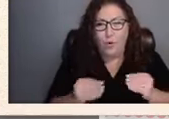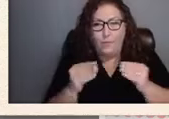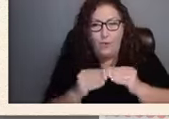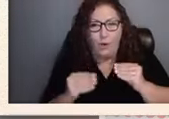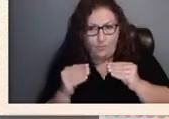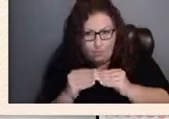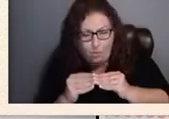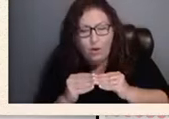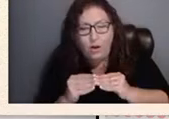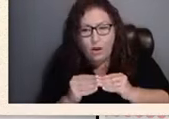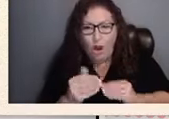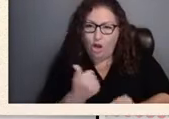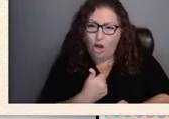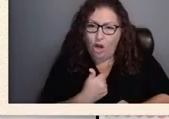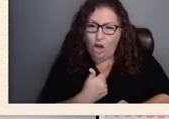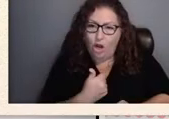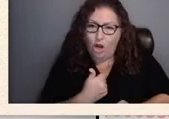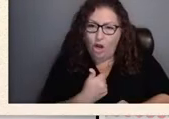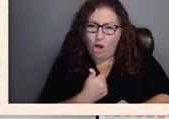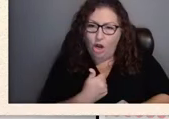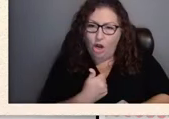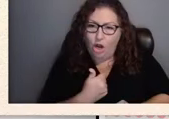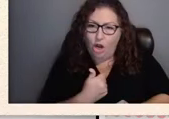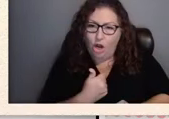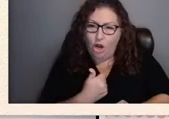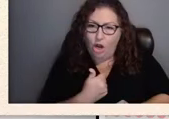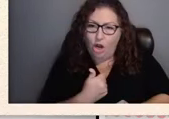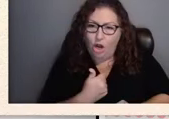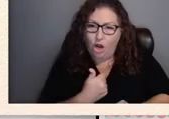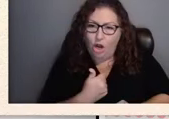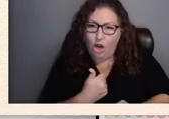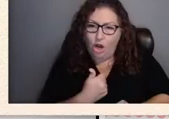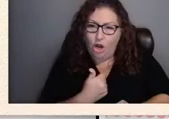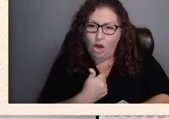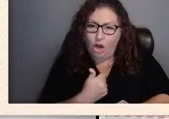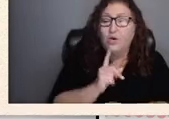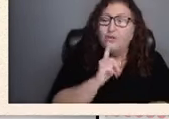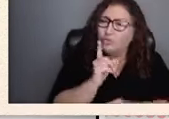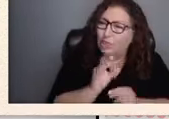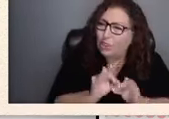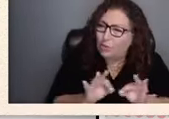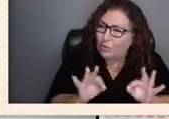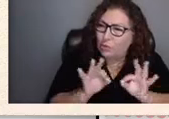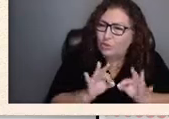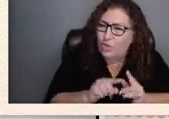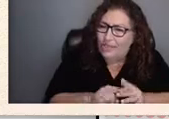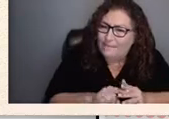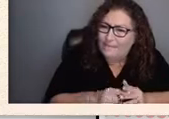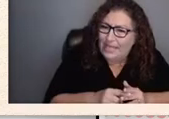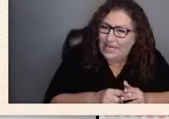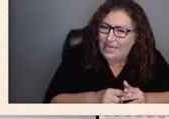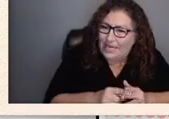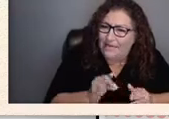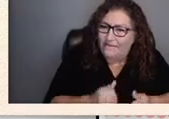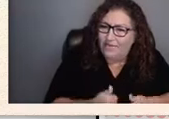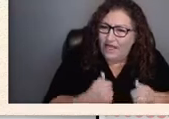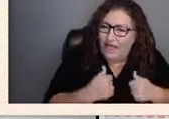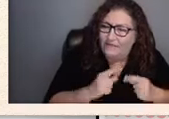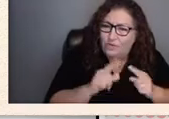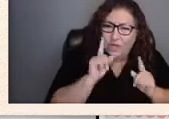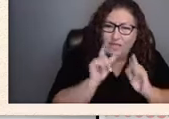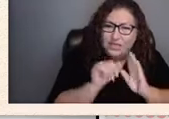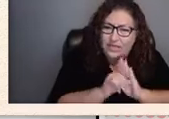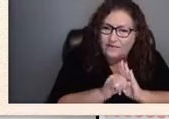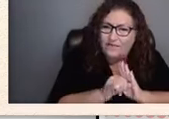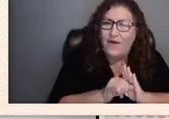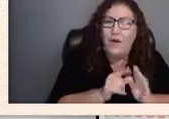own. But that helpful, supportive caregiver is really crucial in the beginning, both to identify real versus imagined threats,